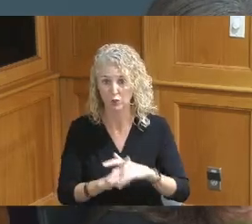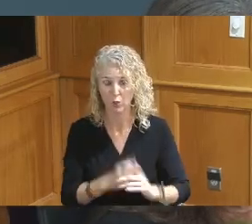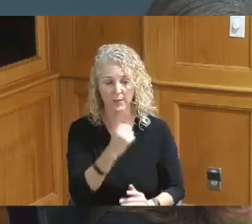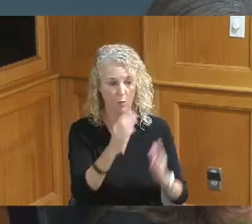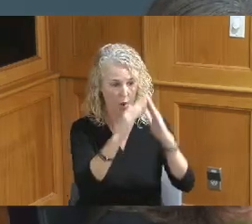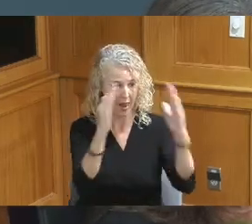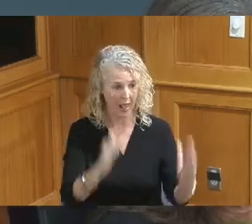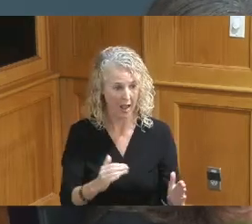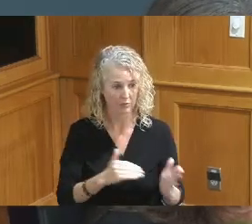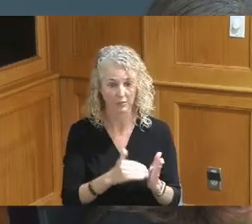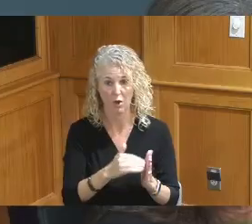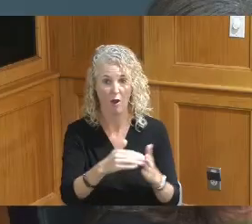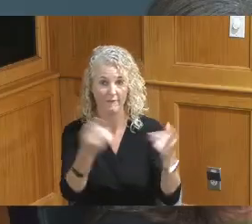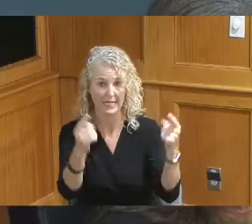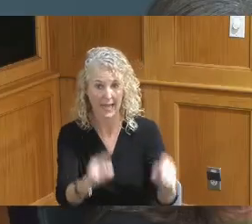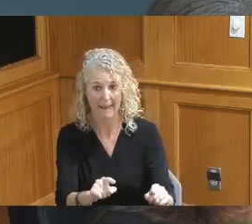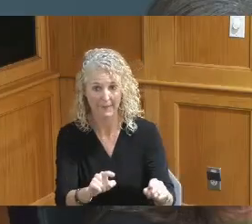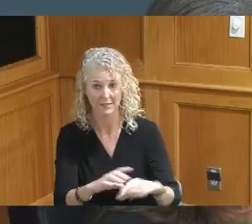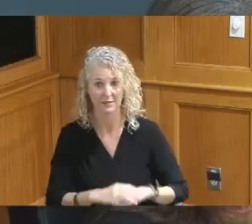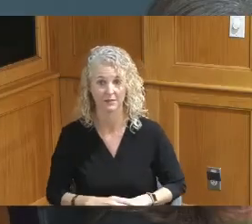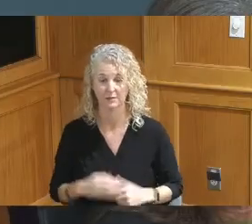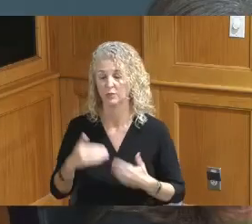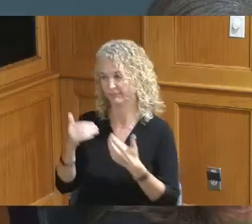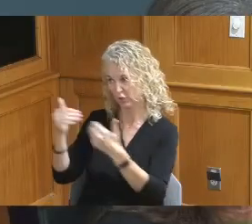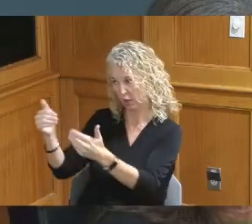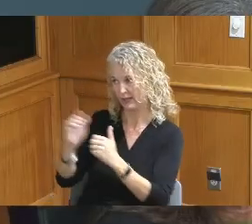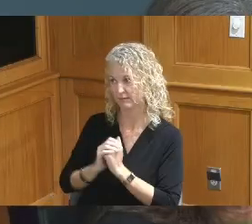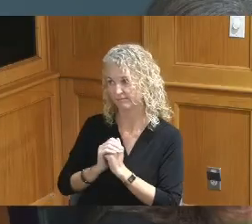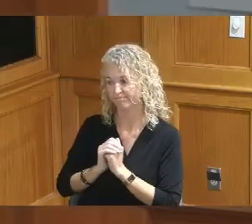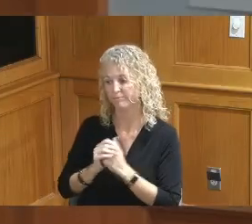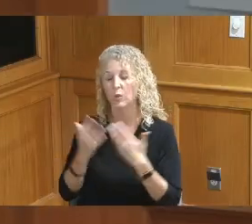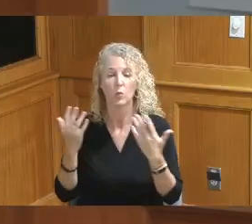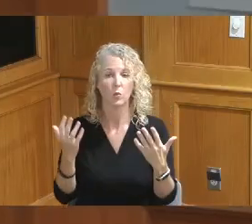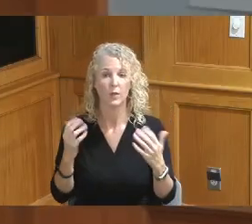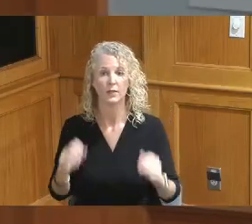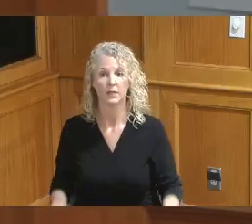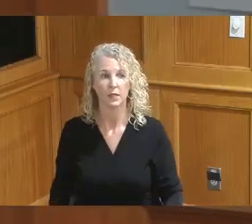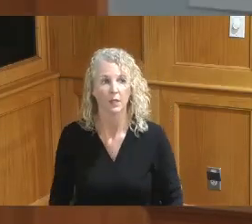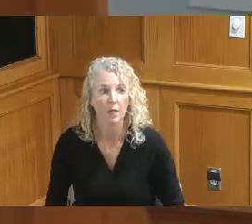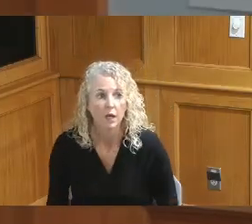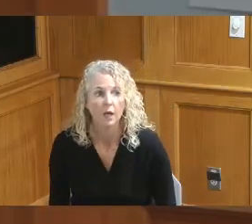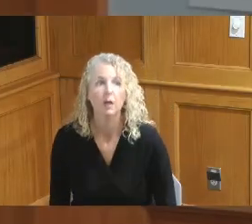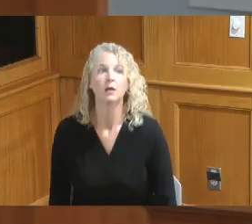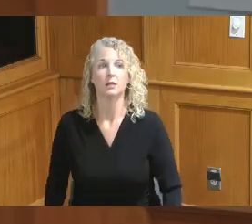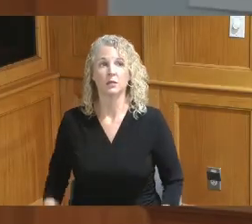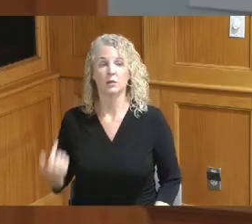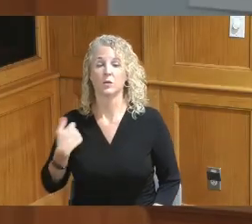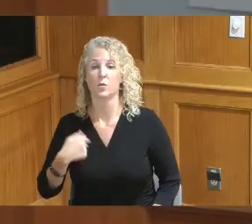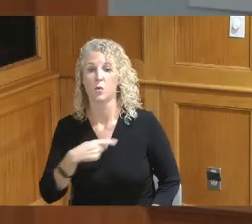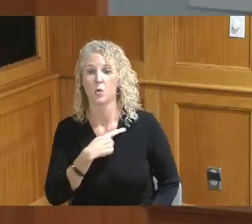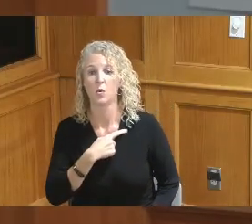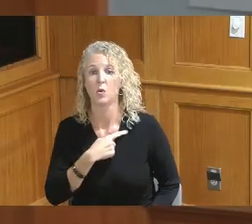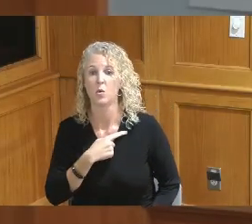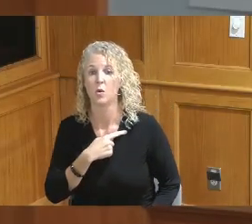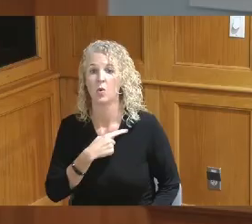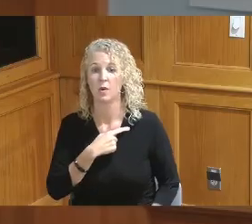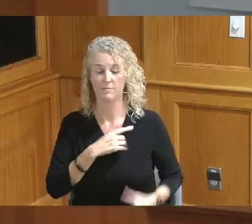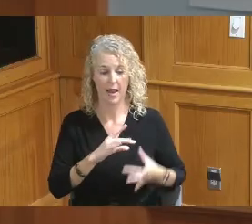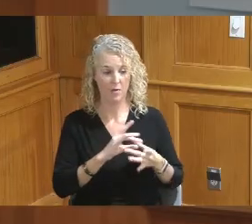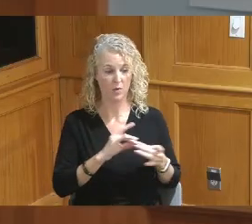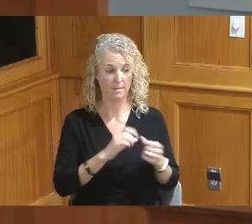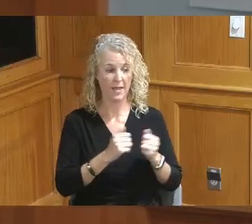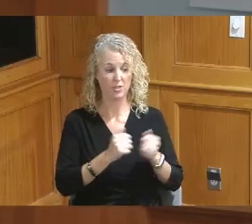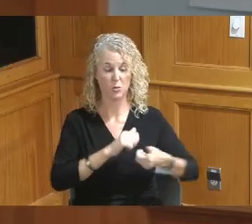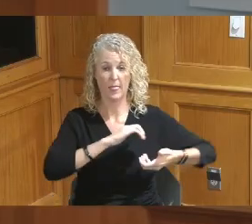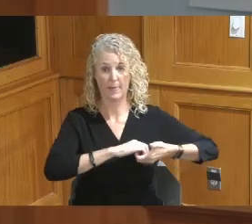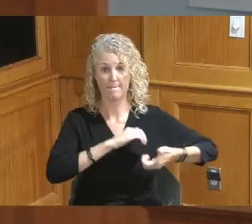and they do it all the time. You can go on. And we will bring that back to our partners